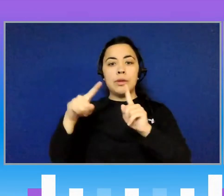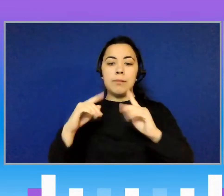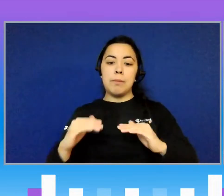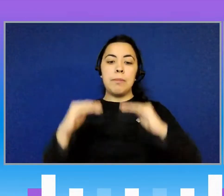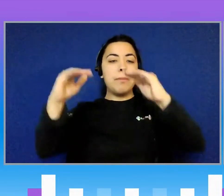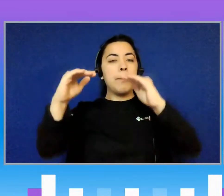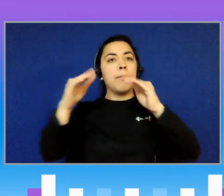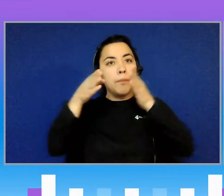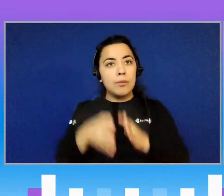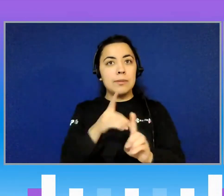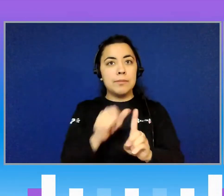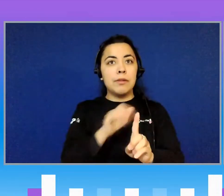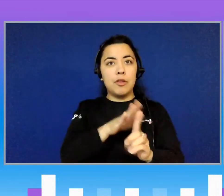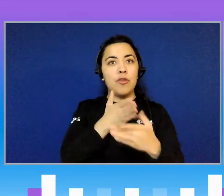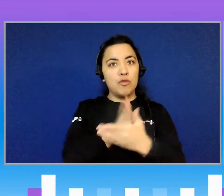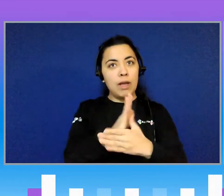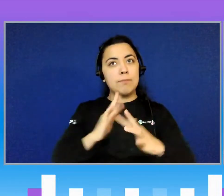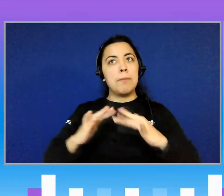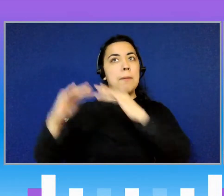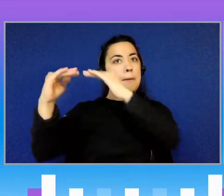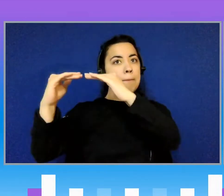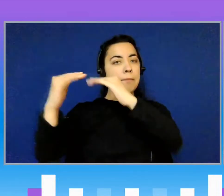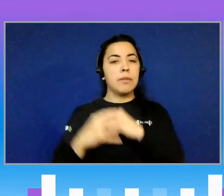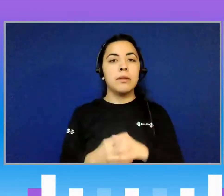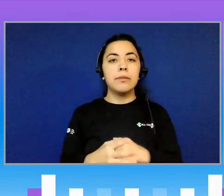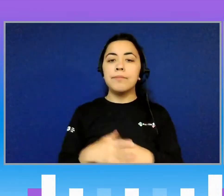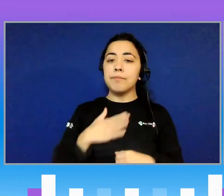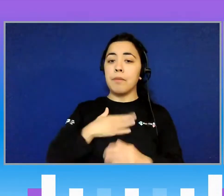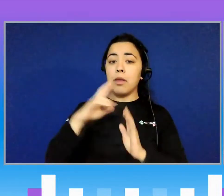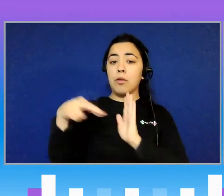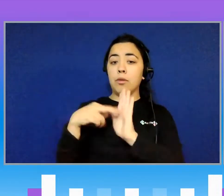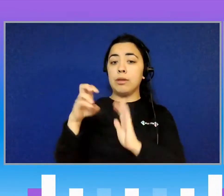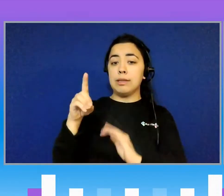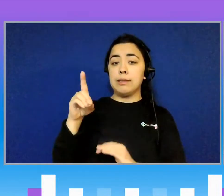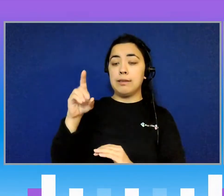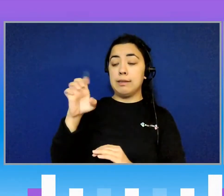in EDF as a Deputy Director of Health Policy is to coordinate